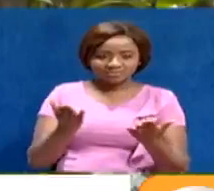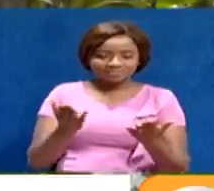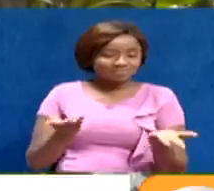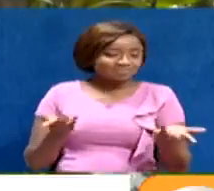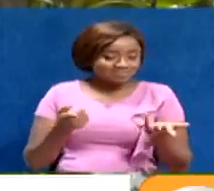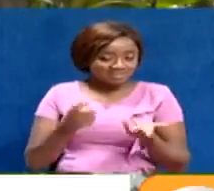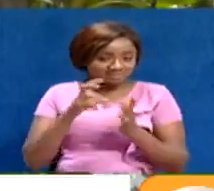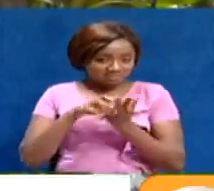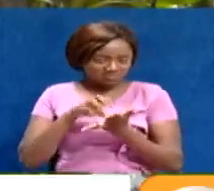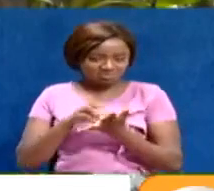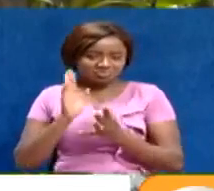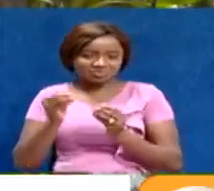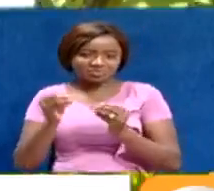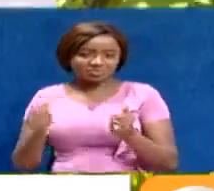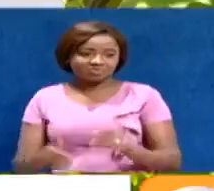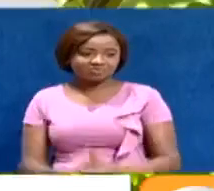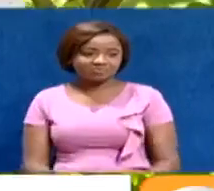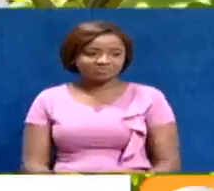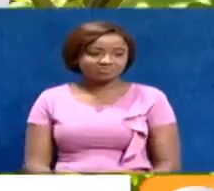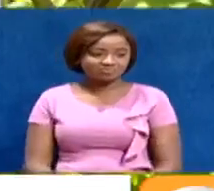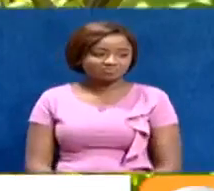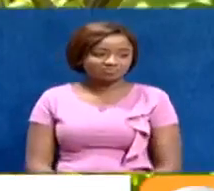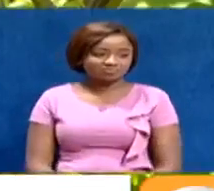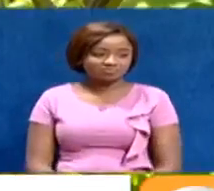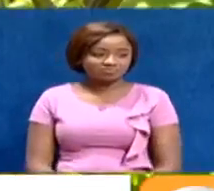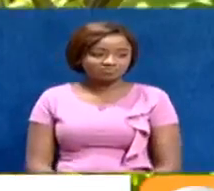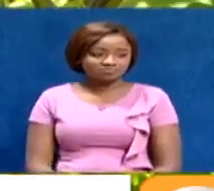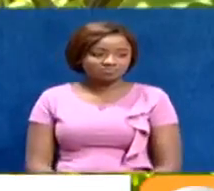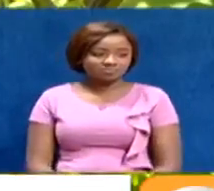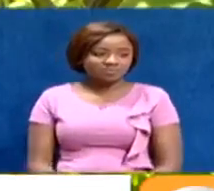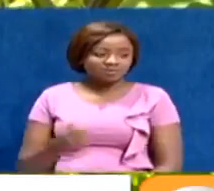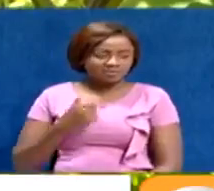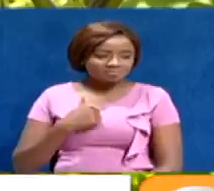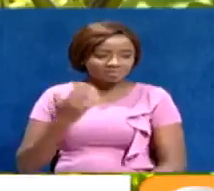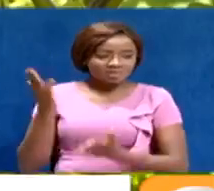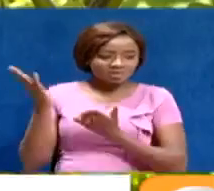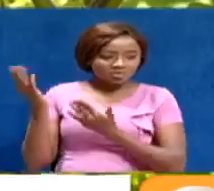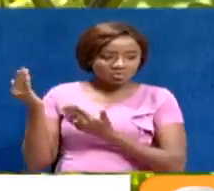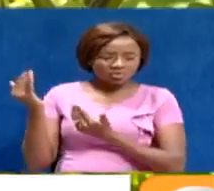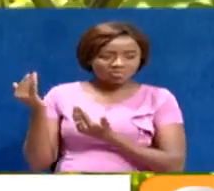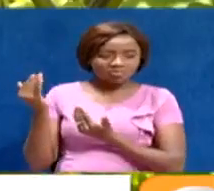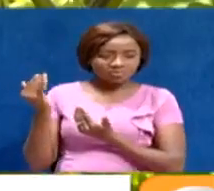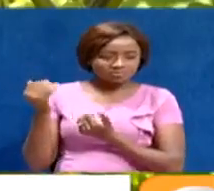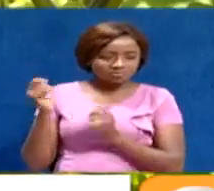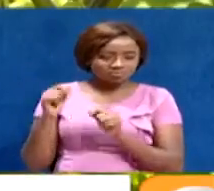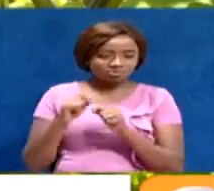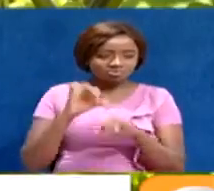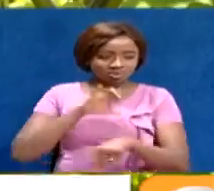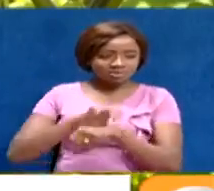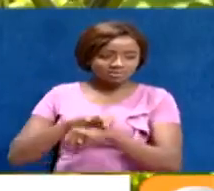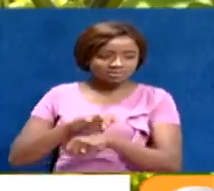matter we shall take care of. I am really hoping that we'll create a movement of young